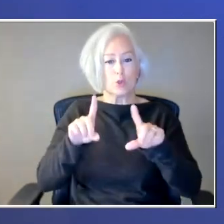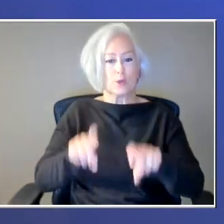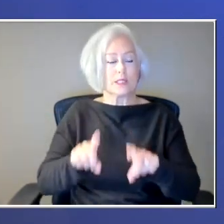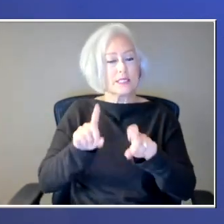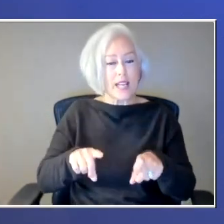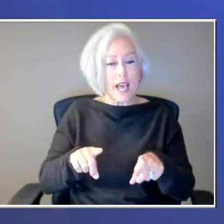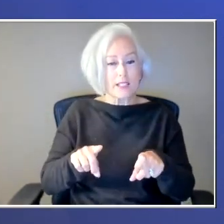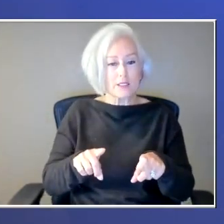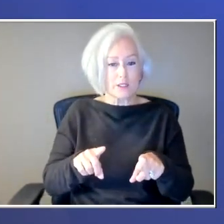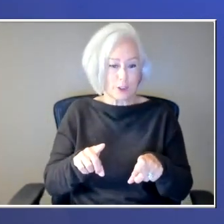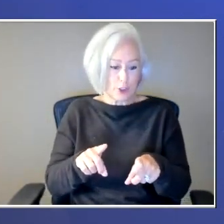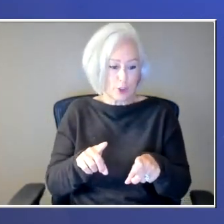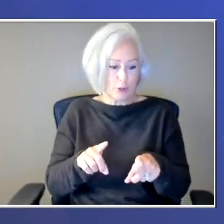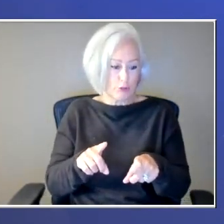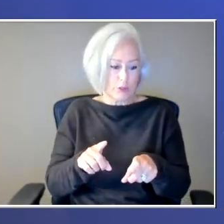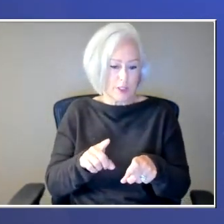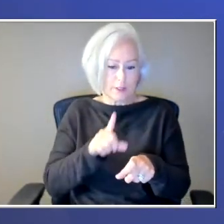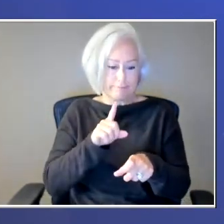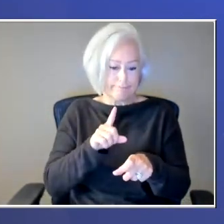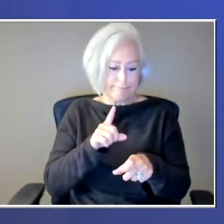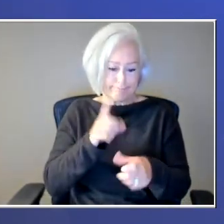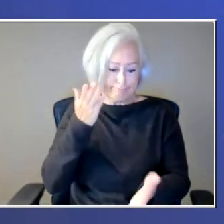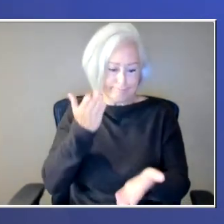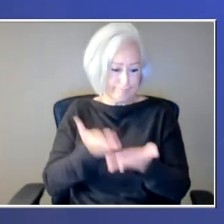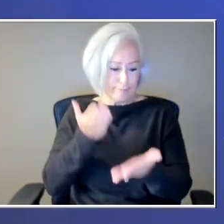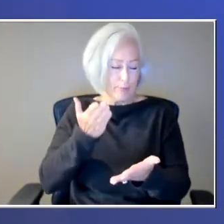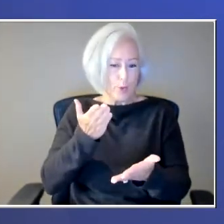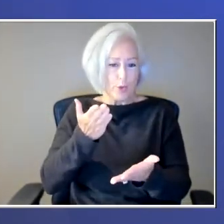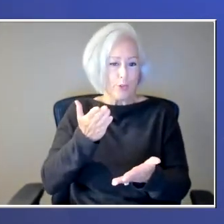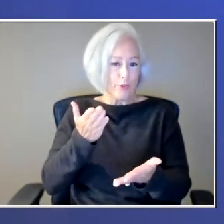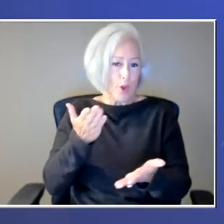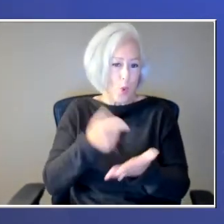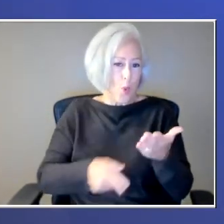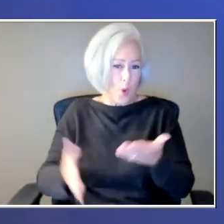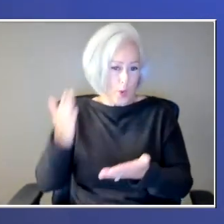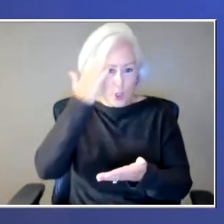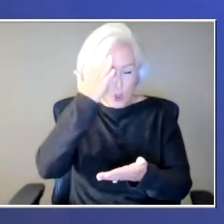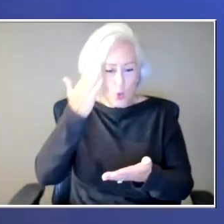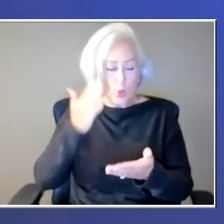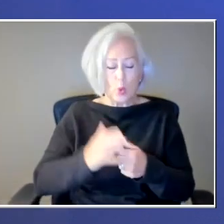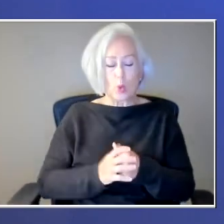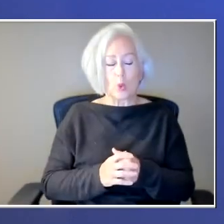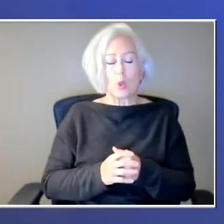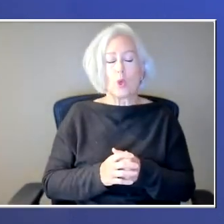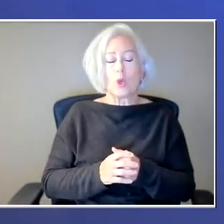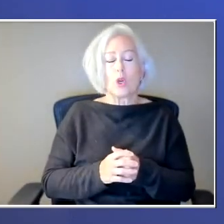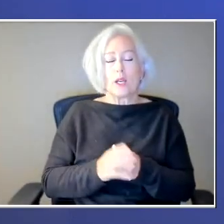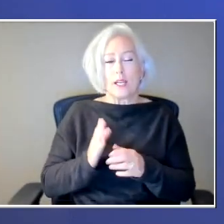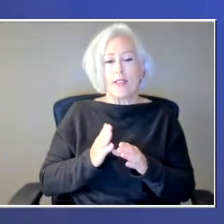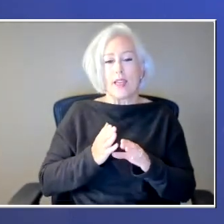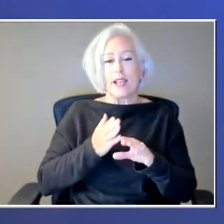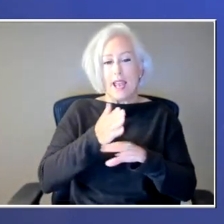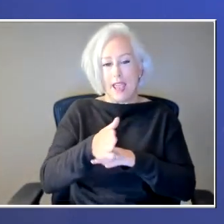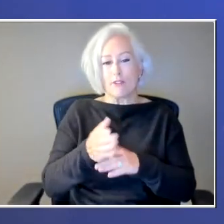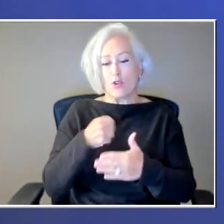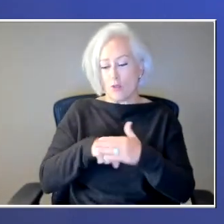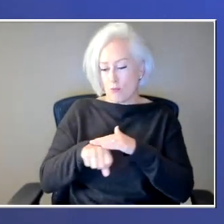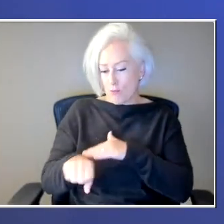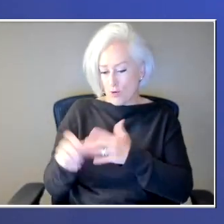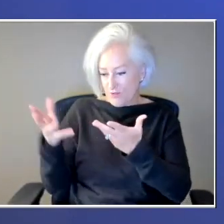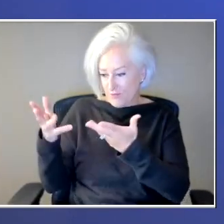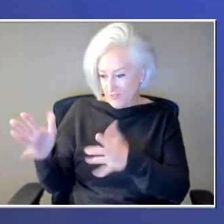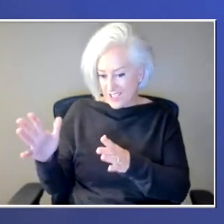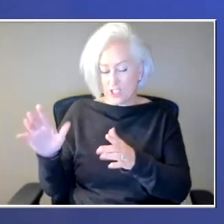almost solidify, what we kind of knew. And then, like I said, after I delivered, then I got the genetic